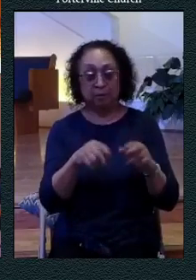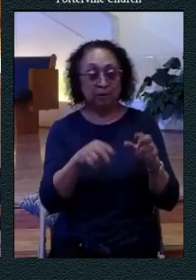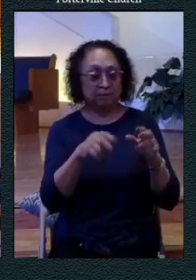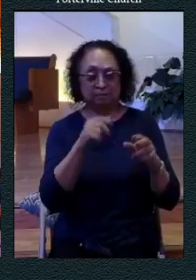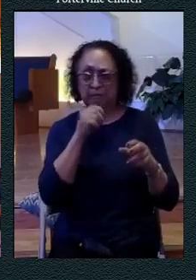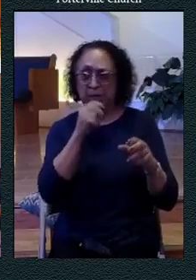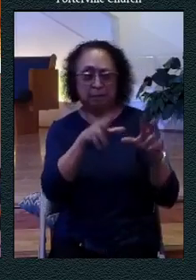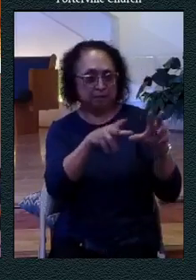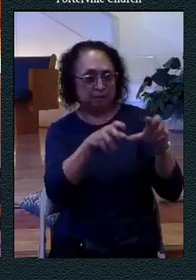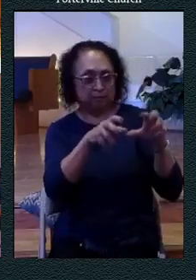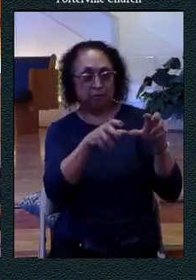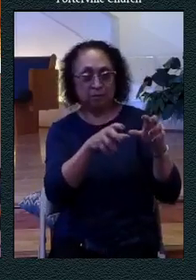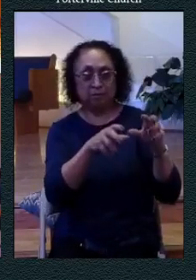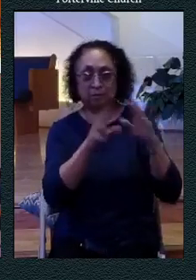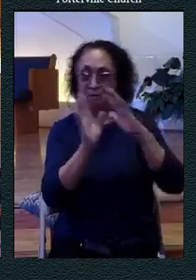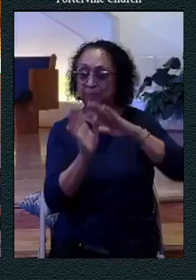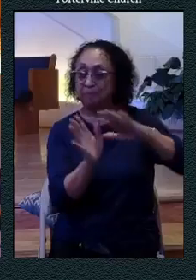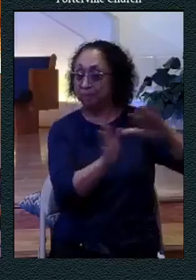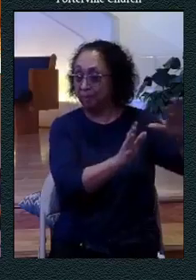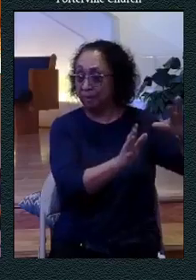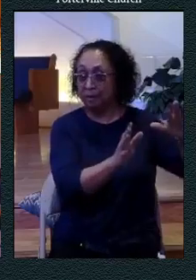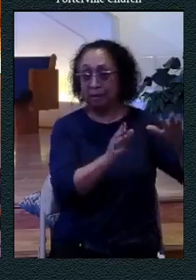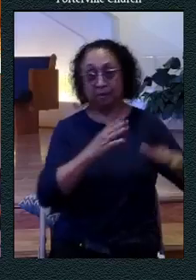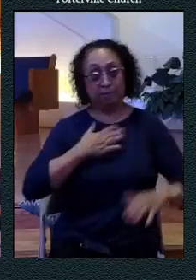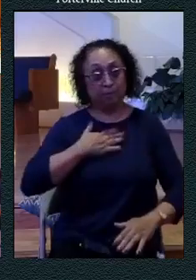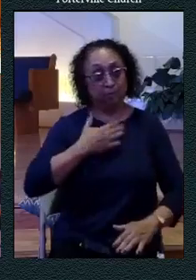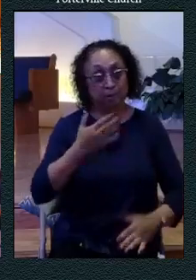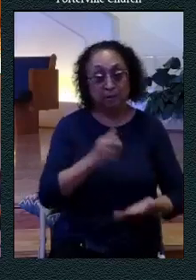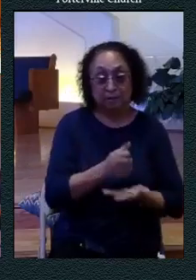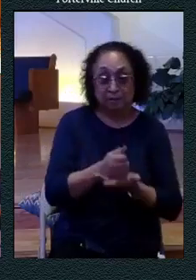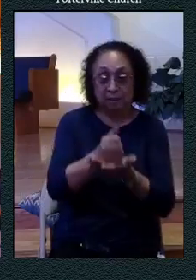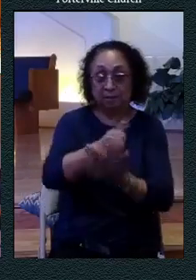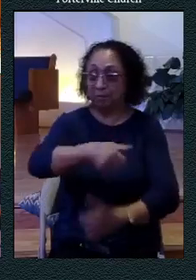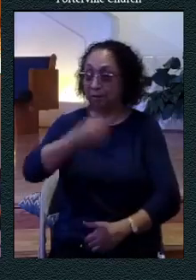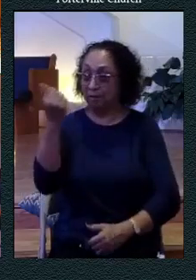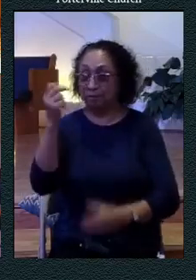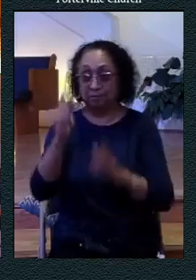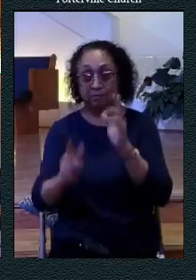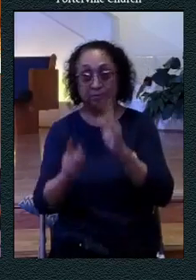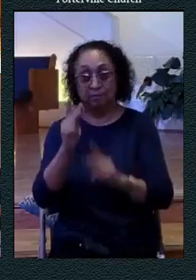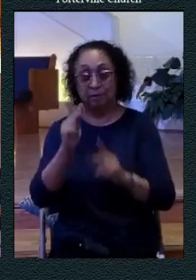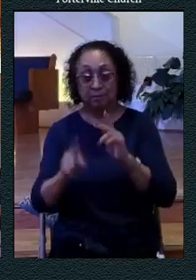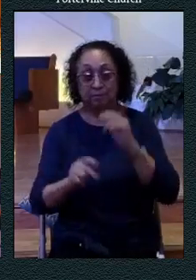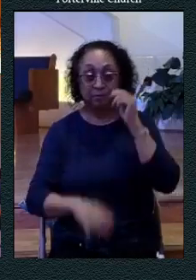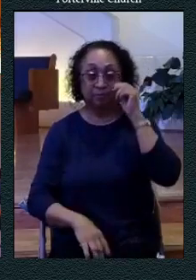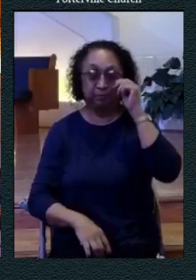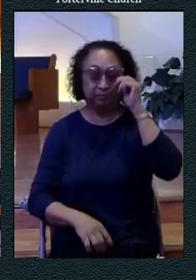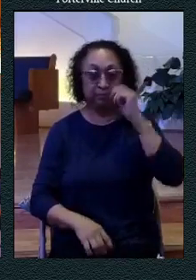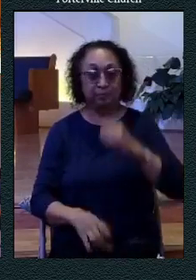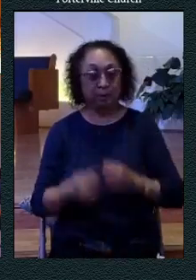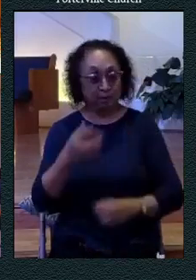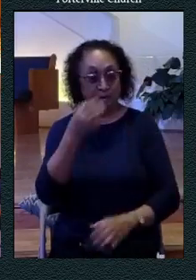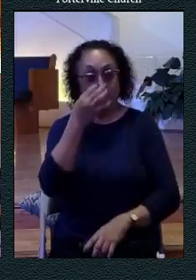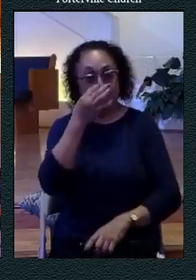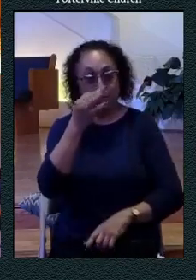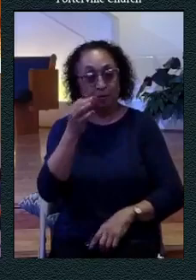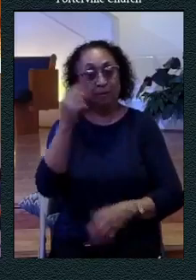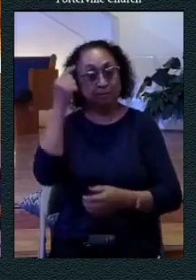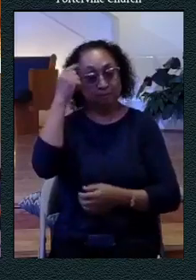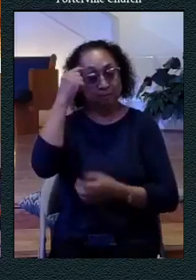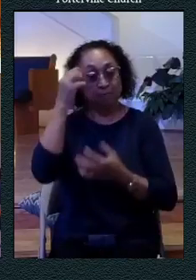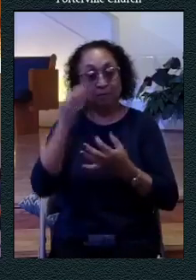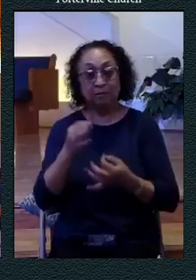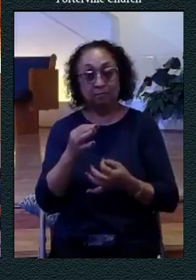completely occupied with my own interest and my own needs and to forget about the others. Quite a few have broken through that,